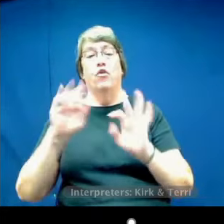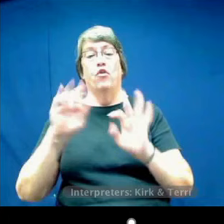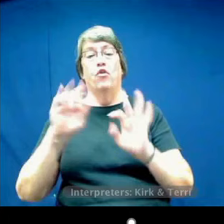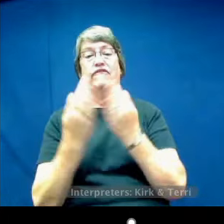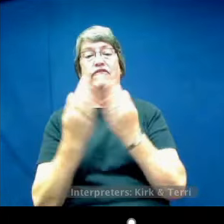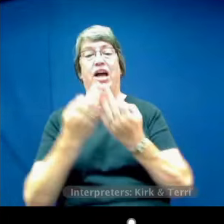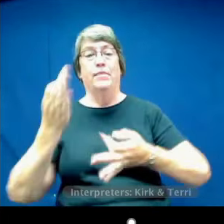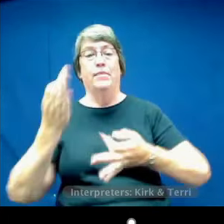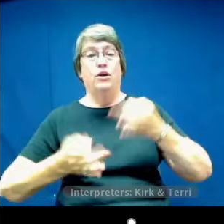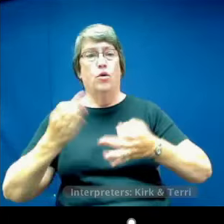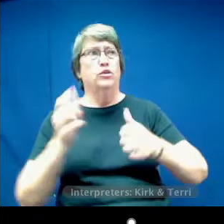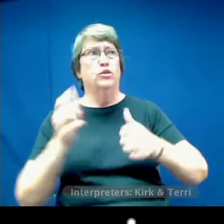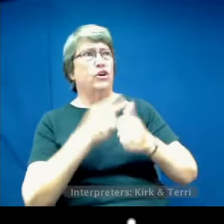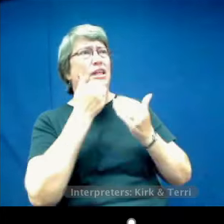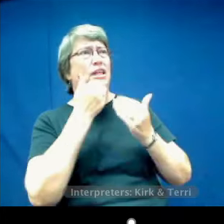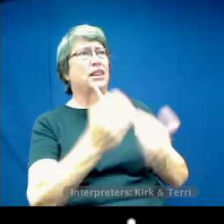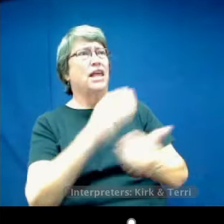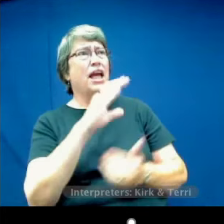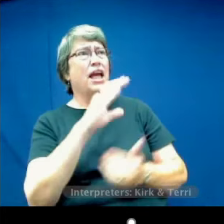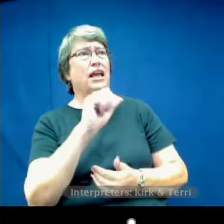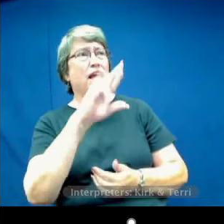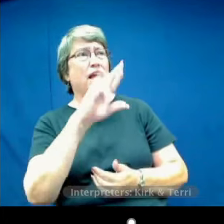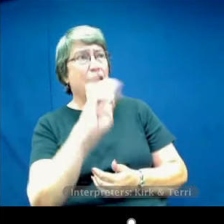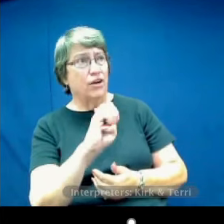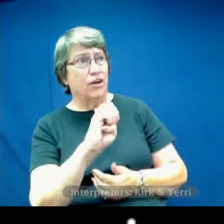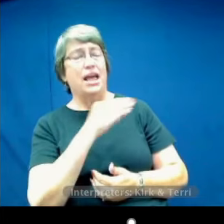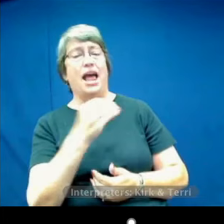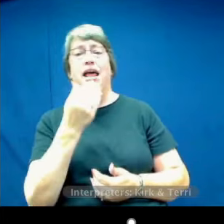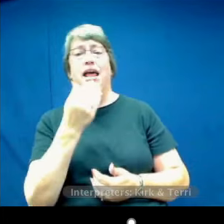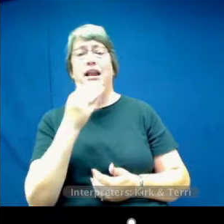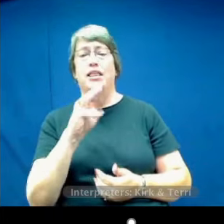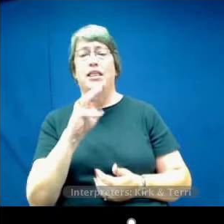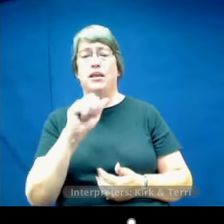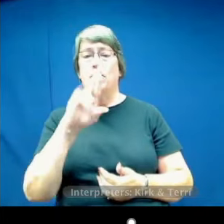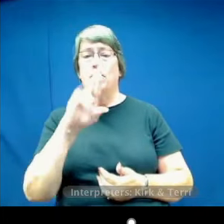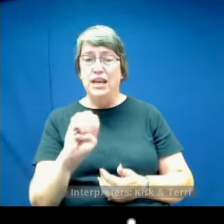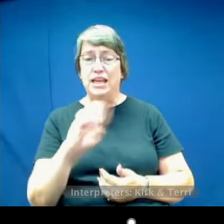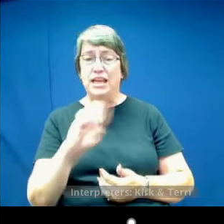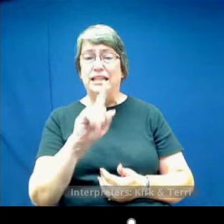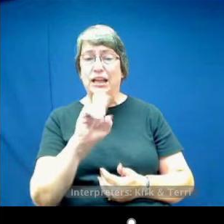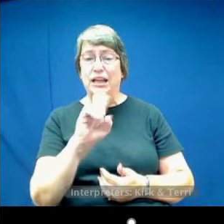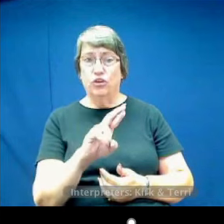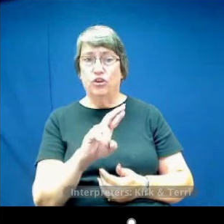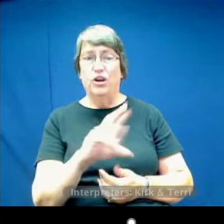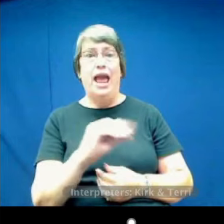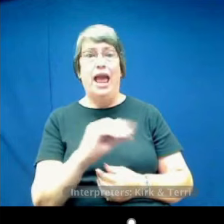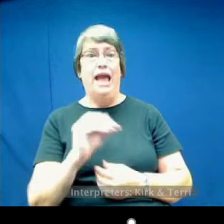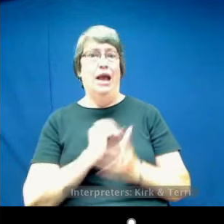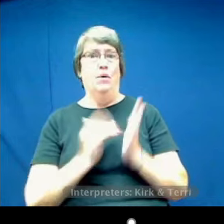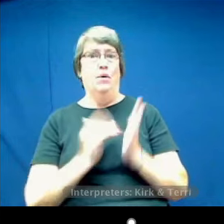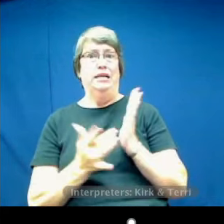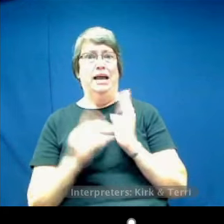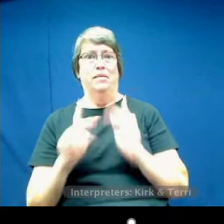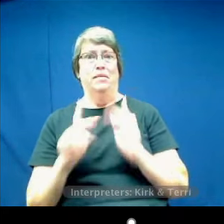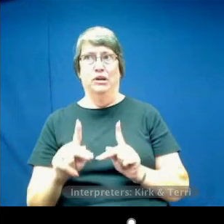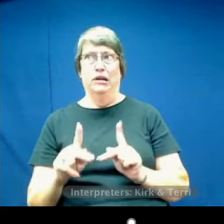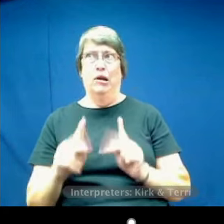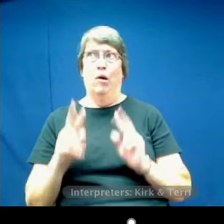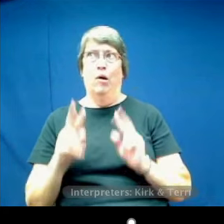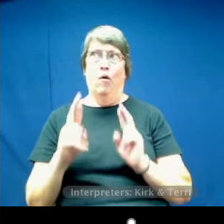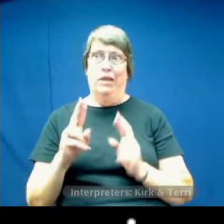thank Carrie and the Marie Center and our techie who's busy hopefully helping all of you who are still